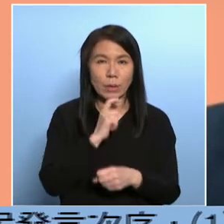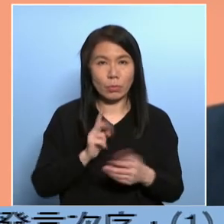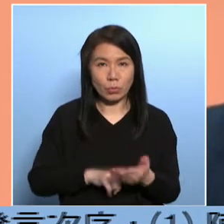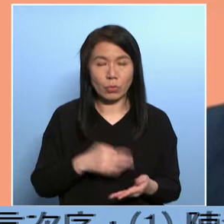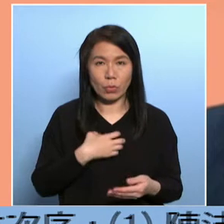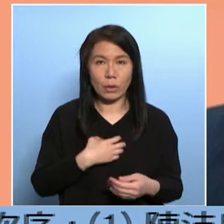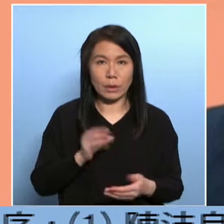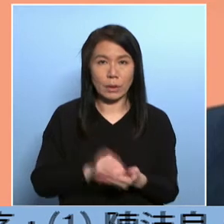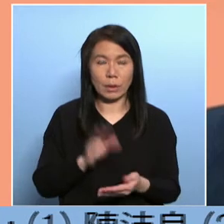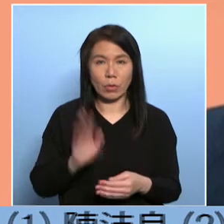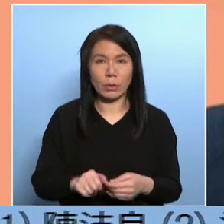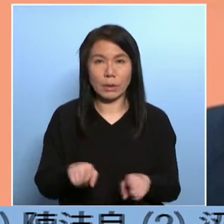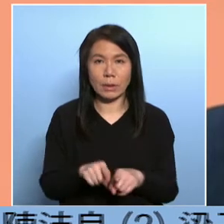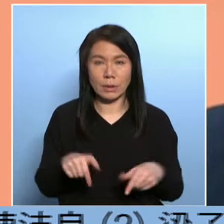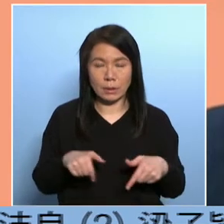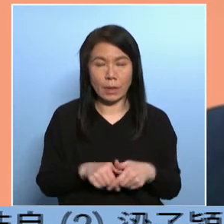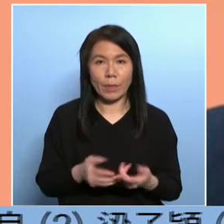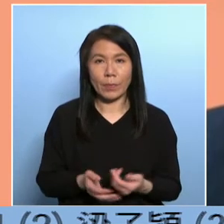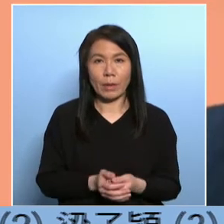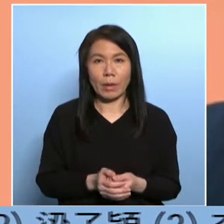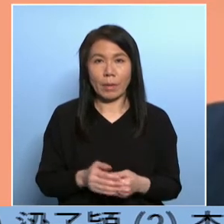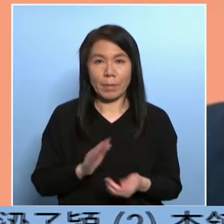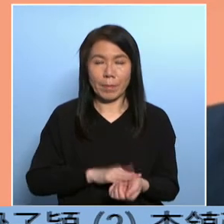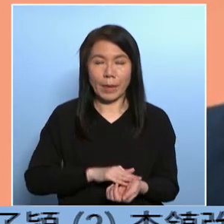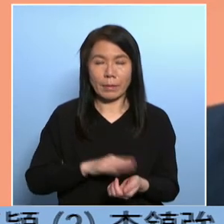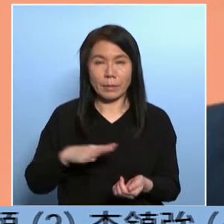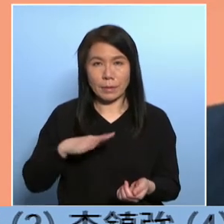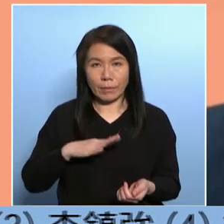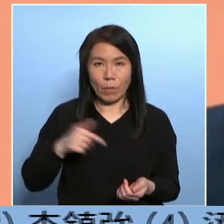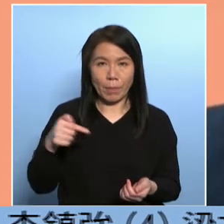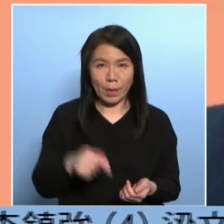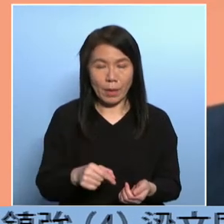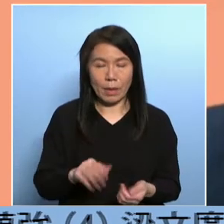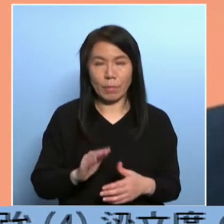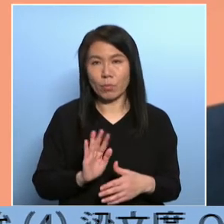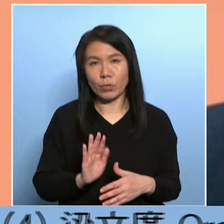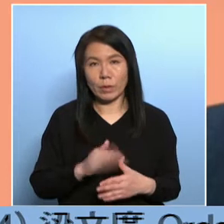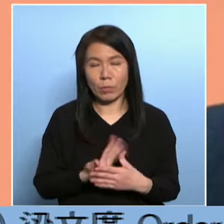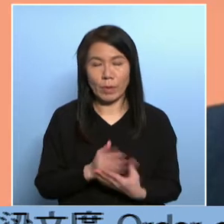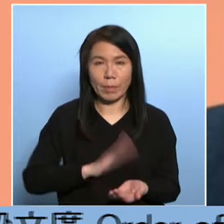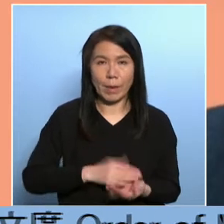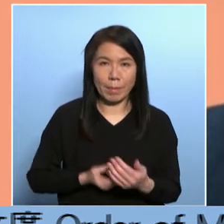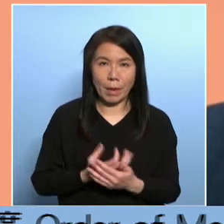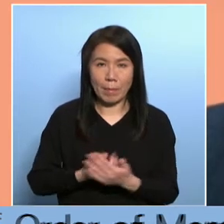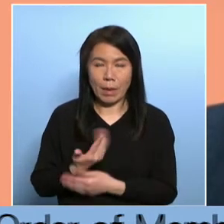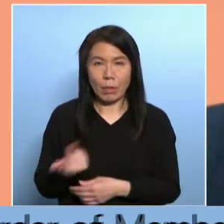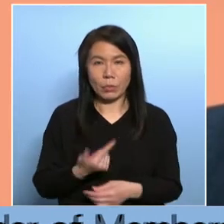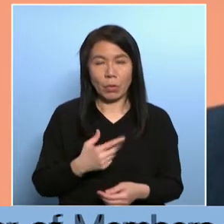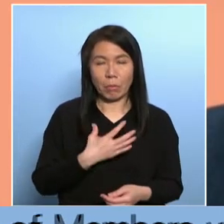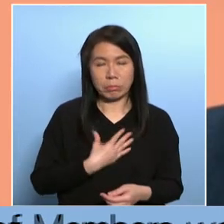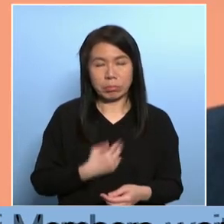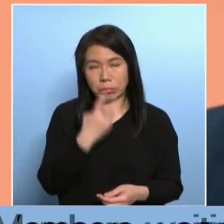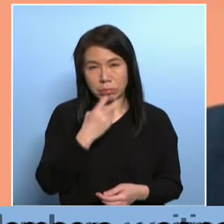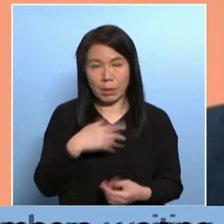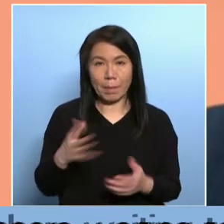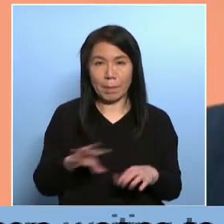people's lives first. And then I'm sure then we will be able to control the epidemic. And